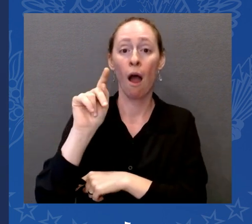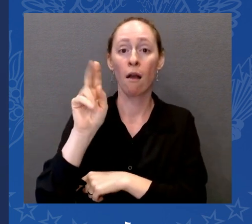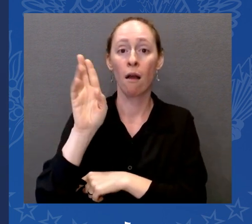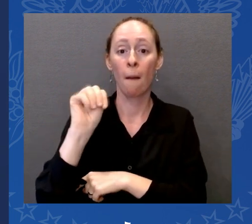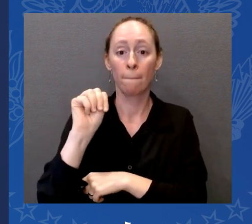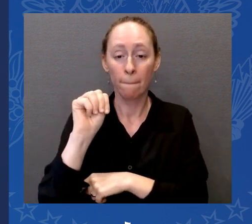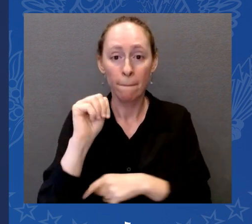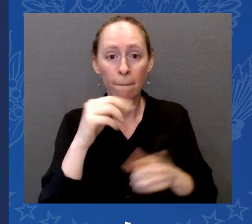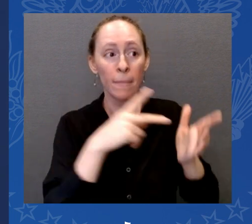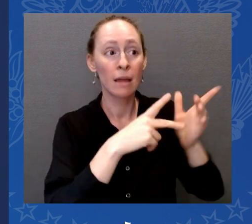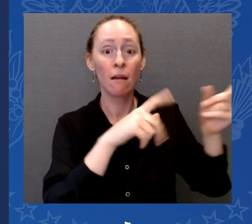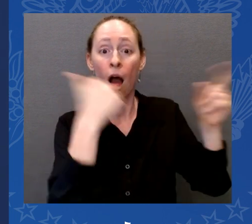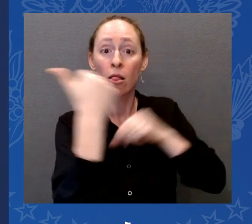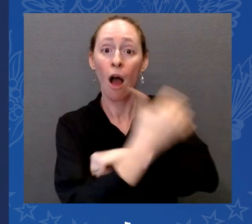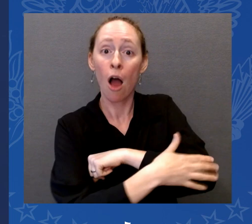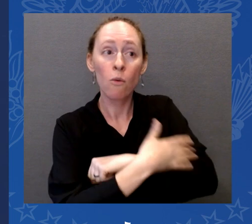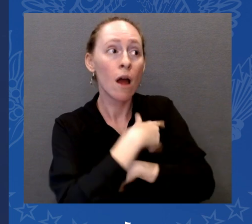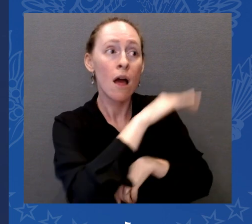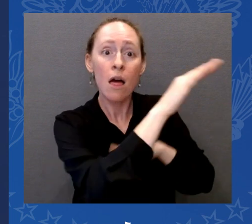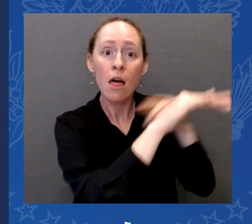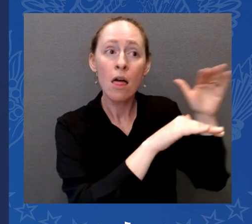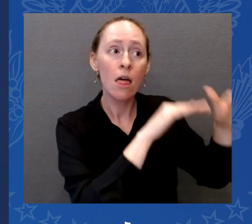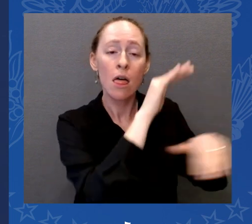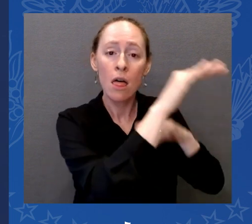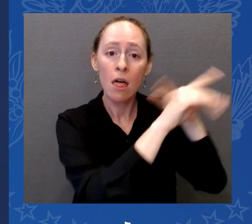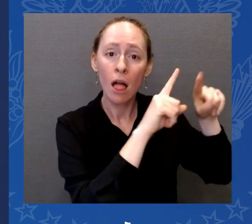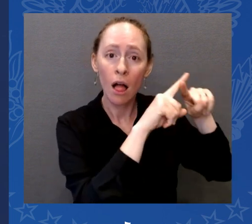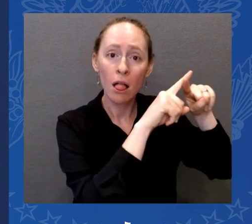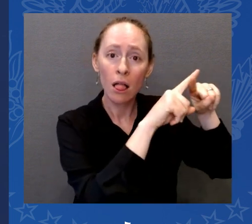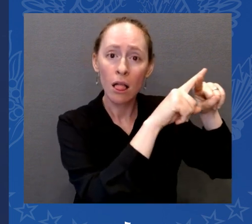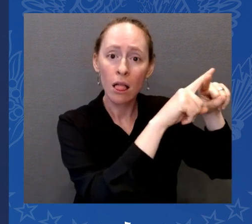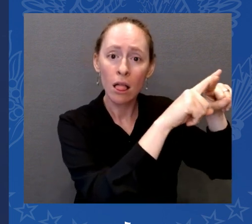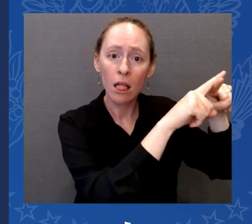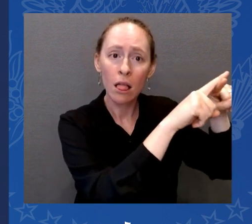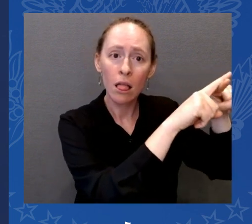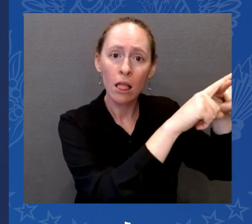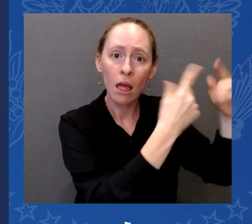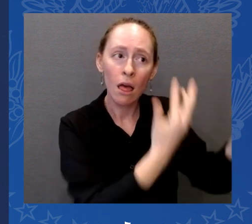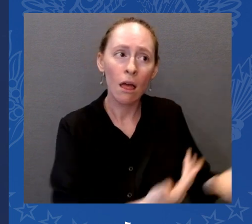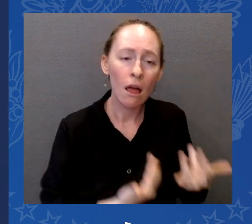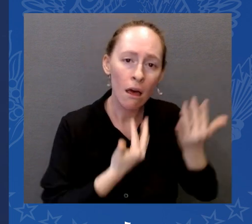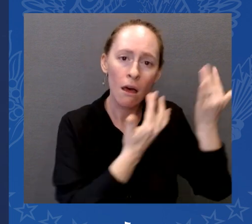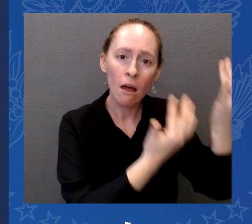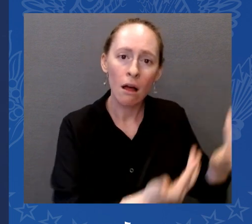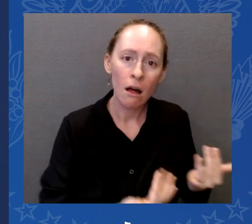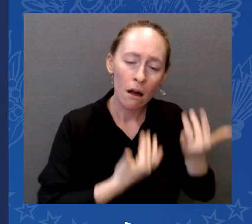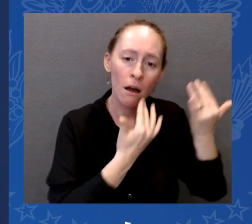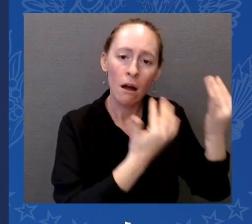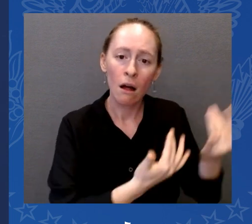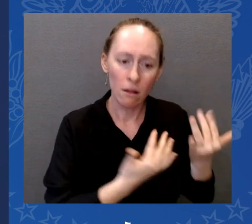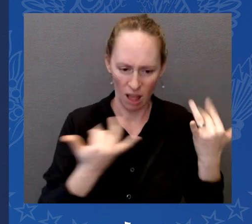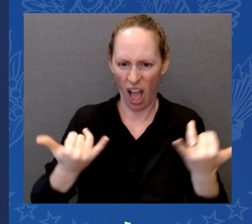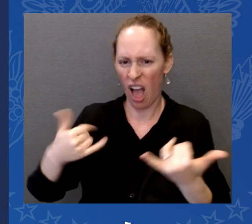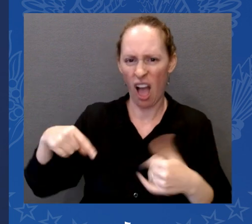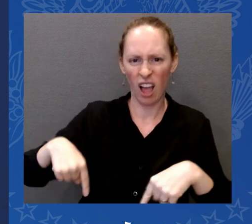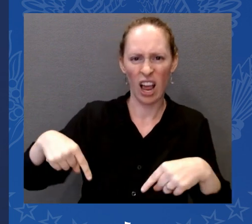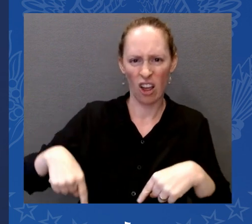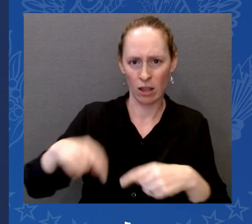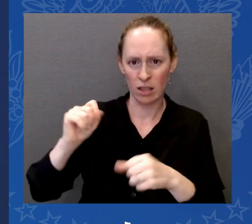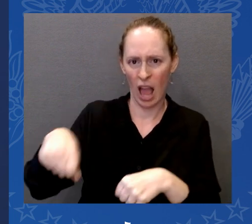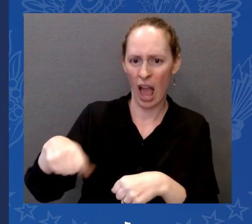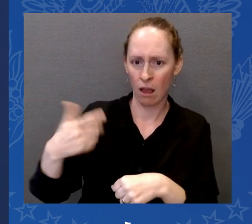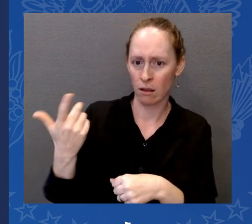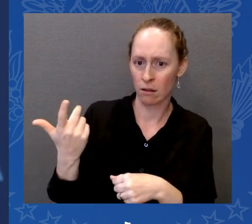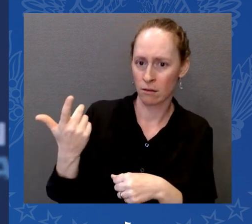their chips in a few hours. It's a game changer. You know, where is it written? Where